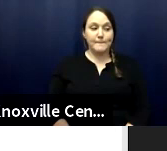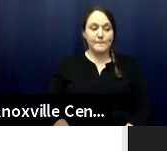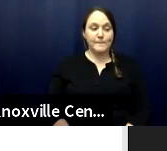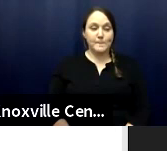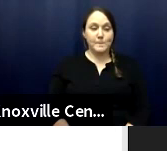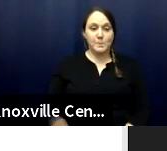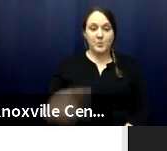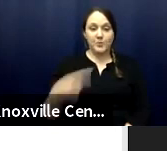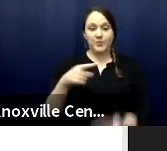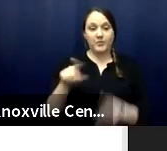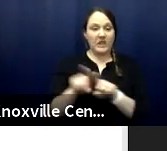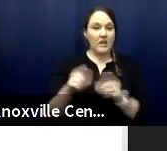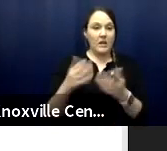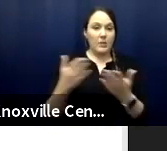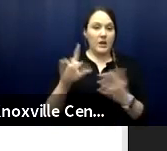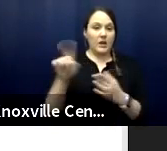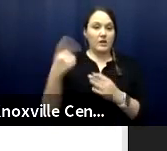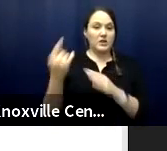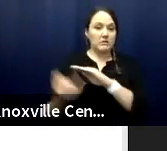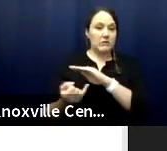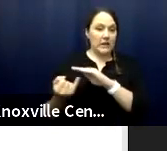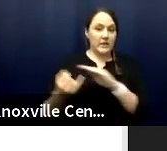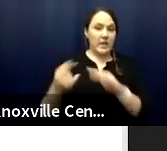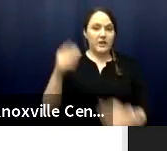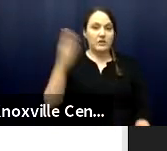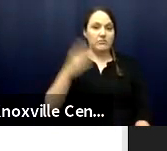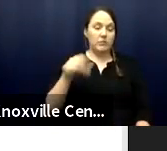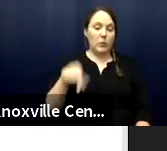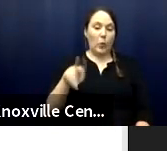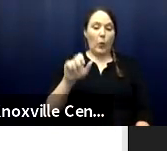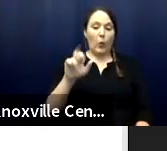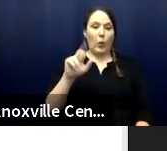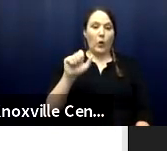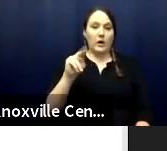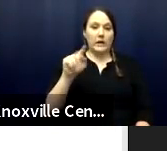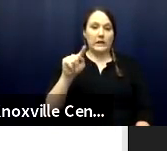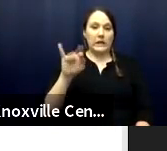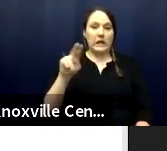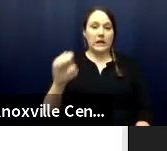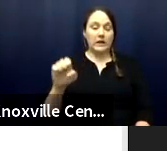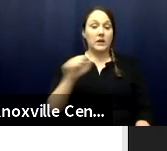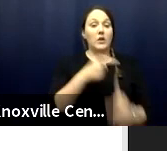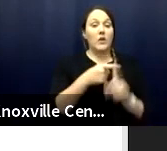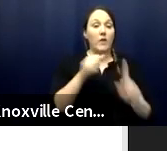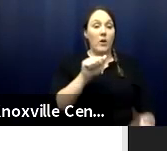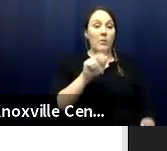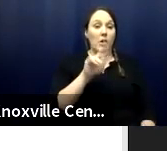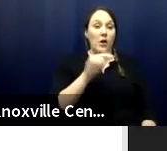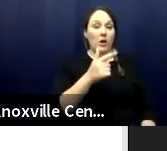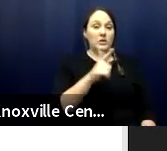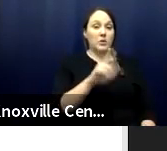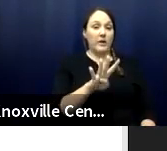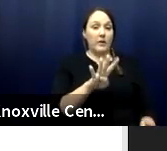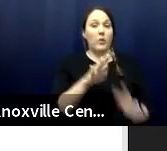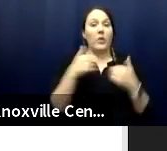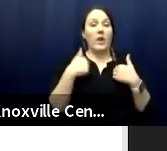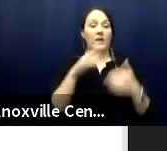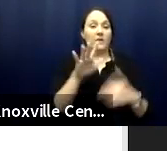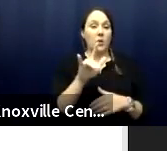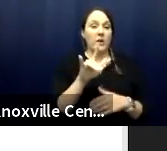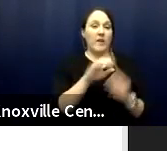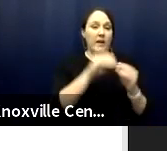This is the same thing, it's just isolation and quarantine. So from August the 24th, we had like 25 teachers